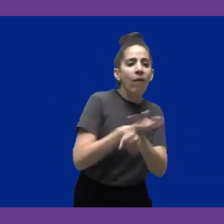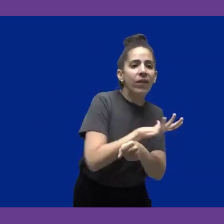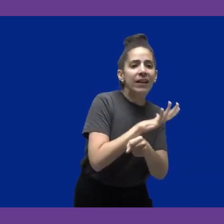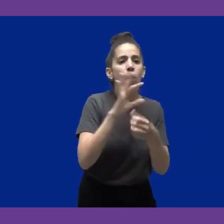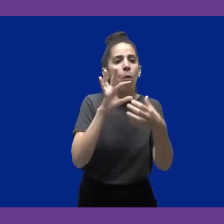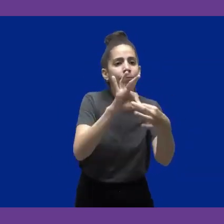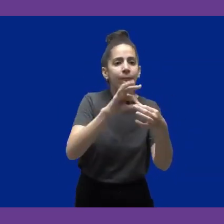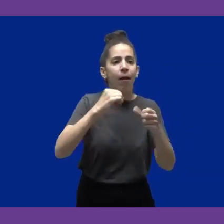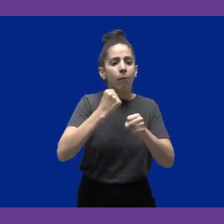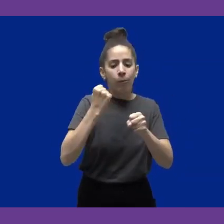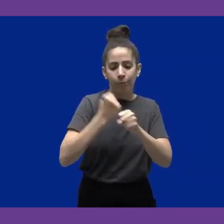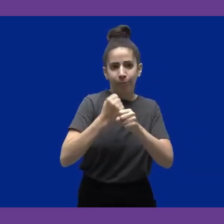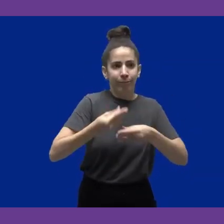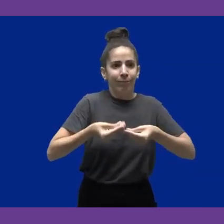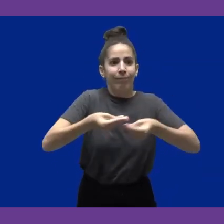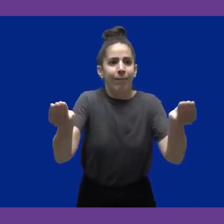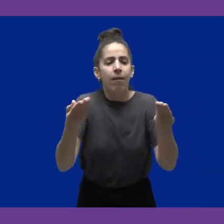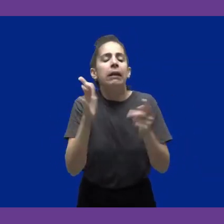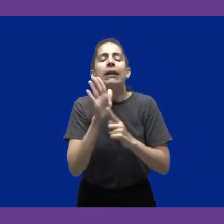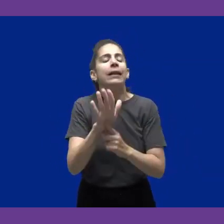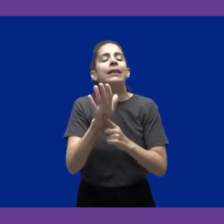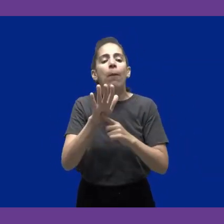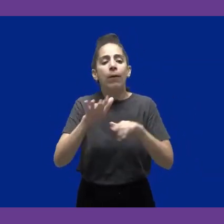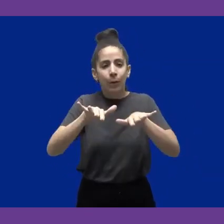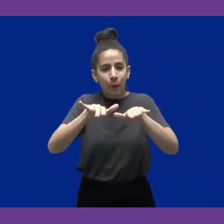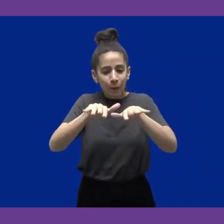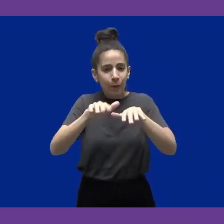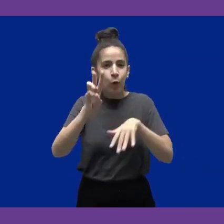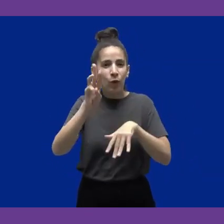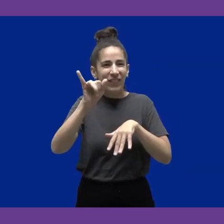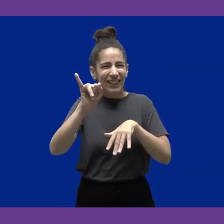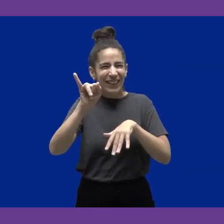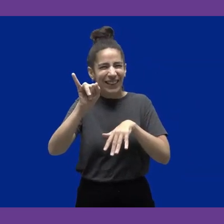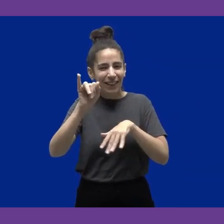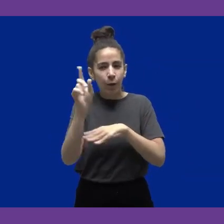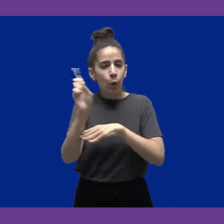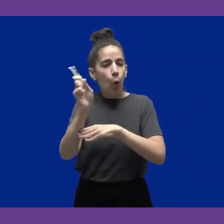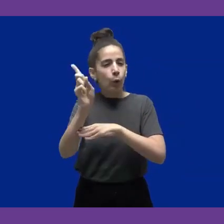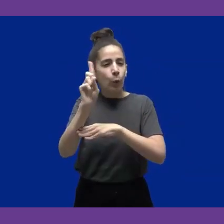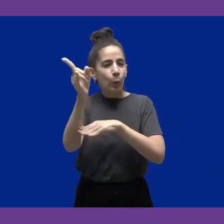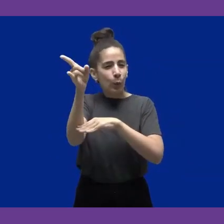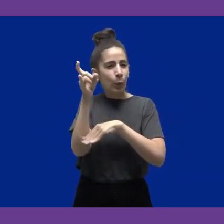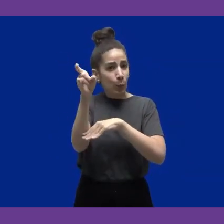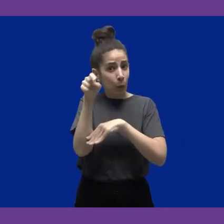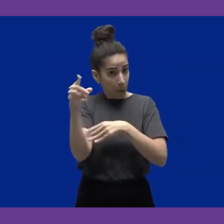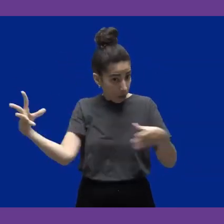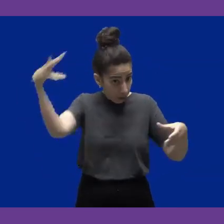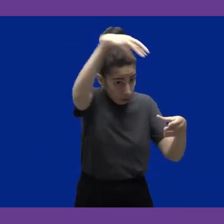or not, or is it only the final hardware, such as the smartphone device, the projectors? And